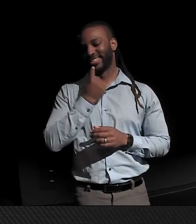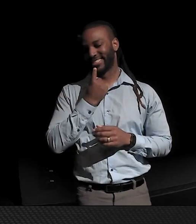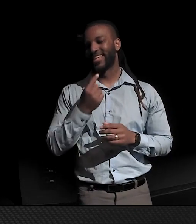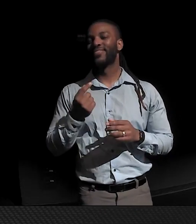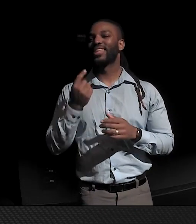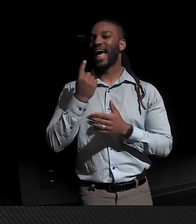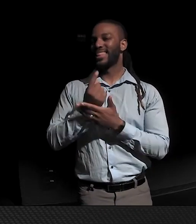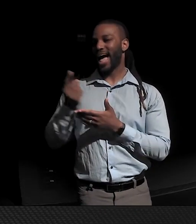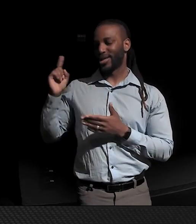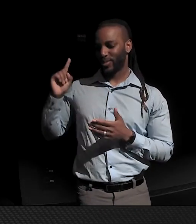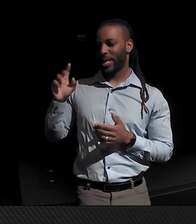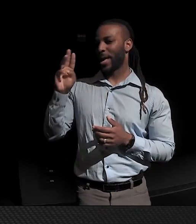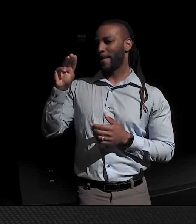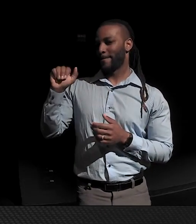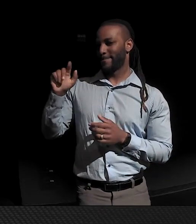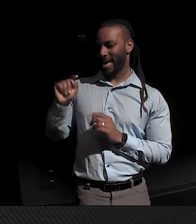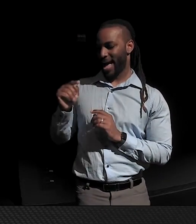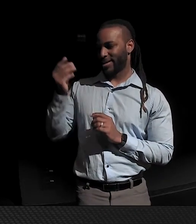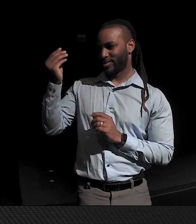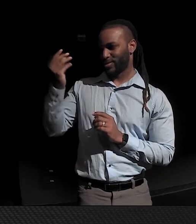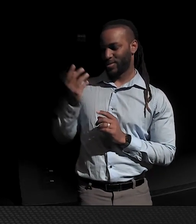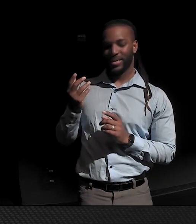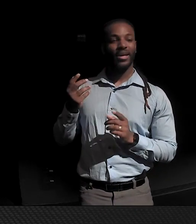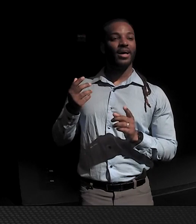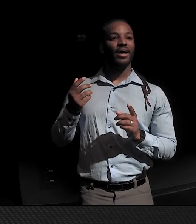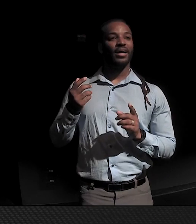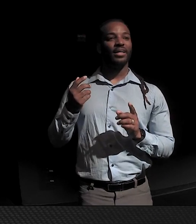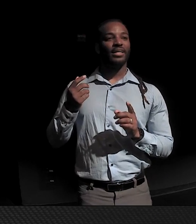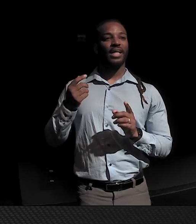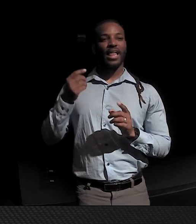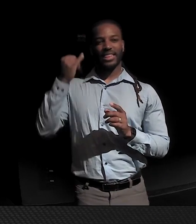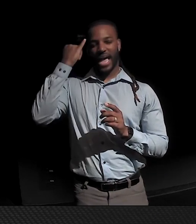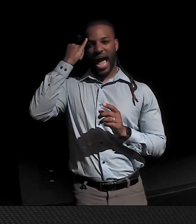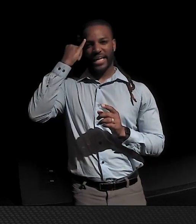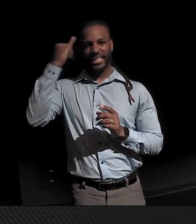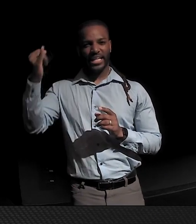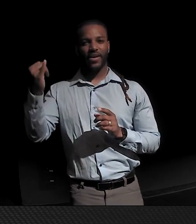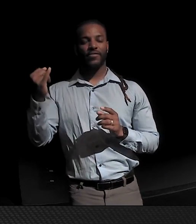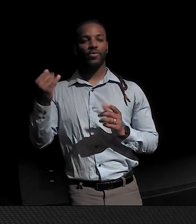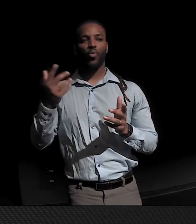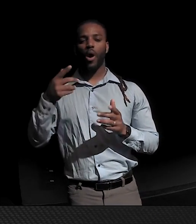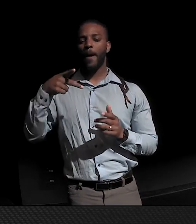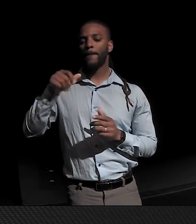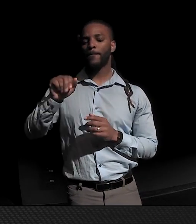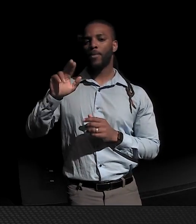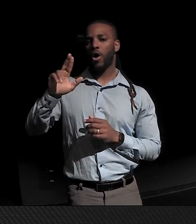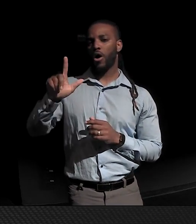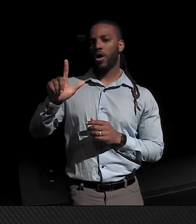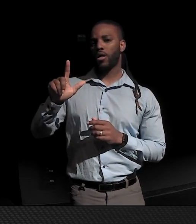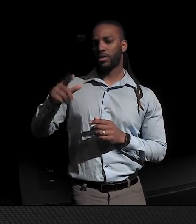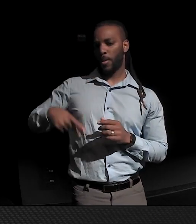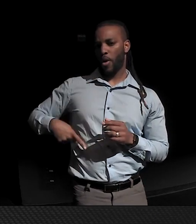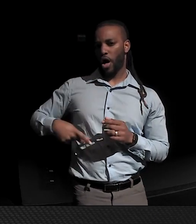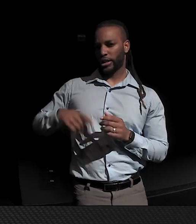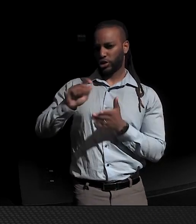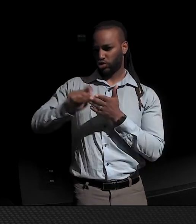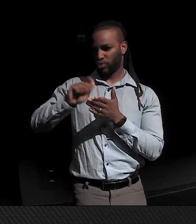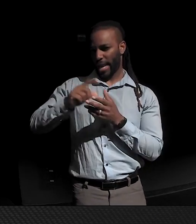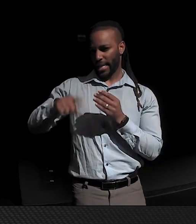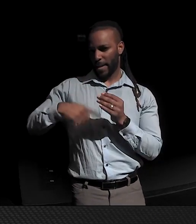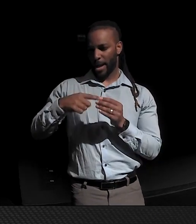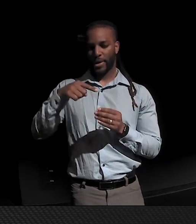seriousness, last week, Matt shared with us the idea of just what Paul is writing to us